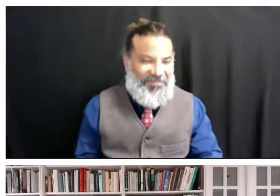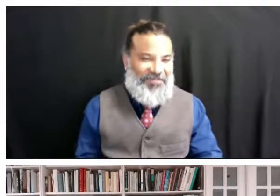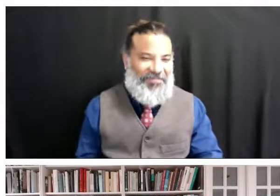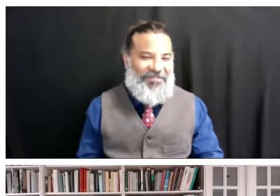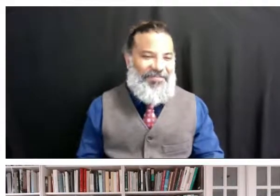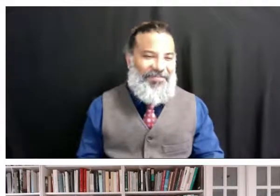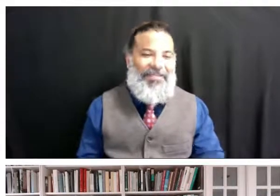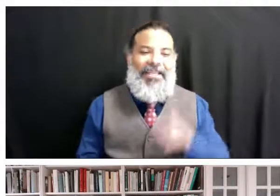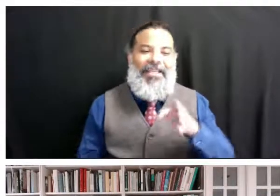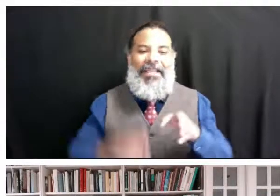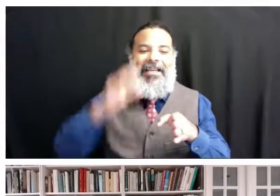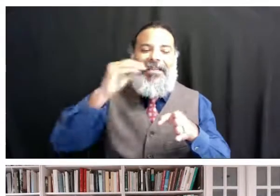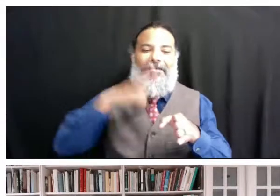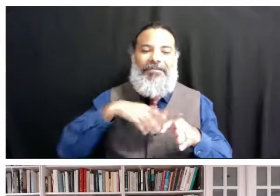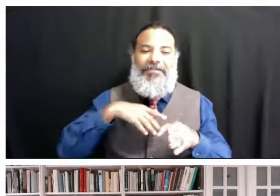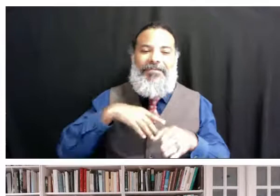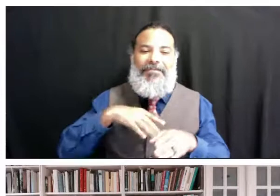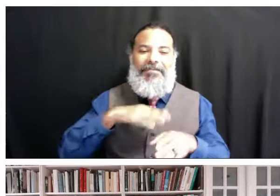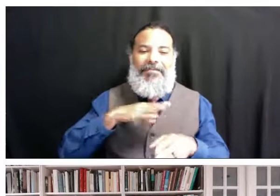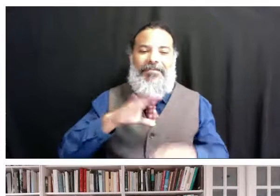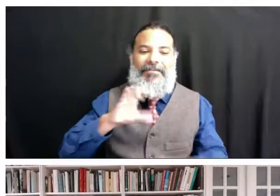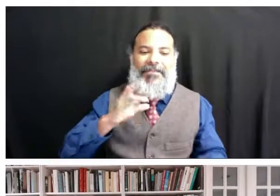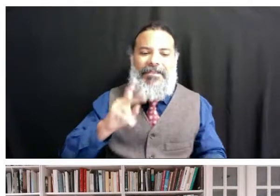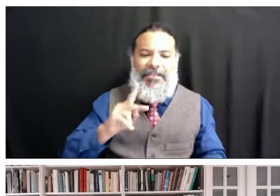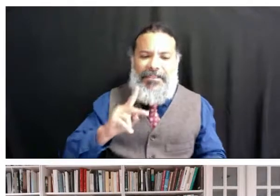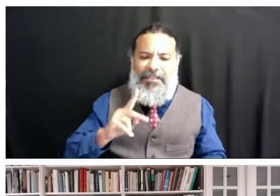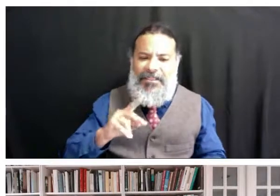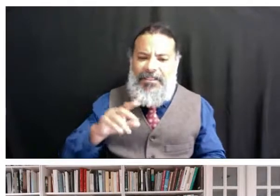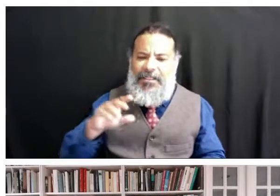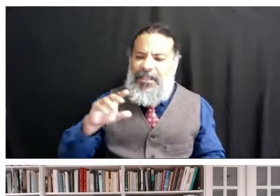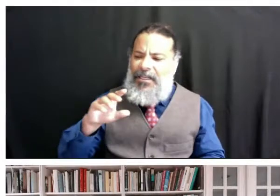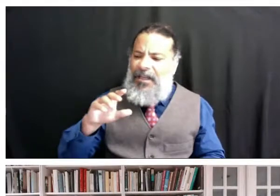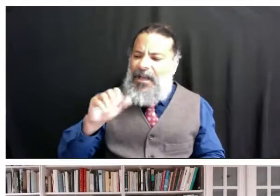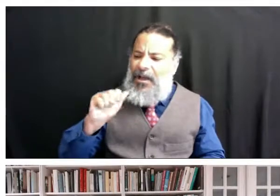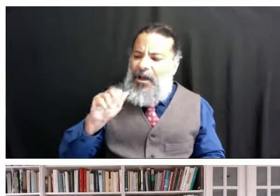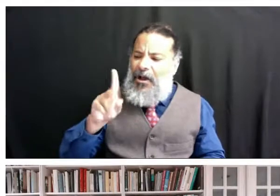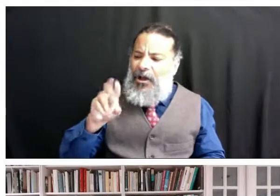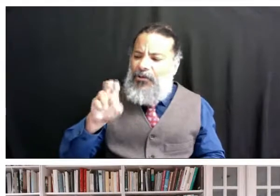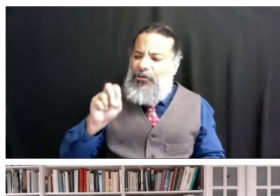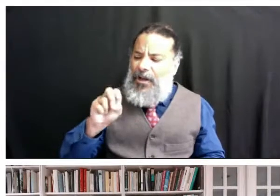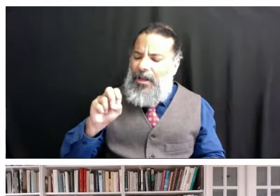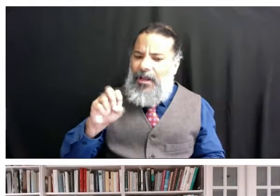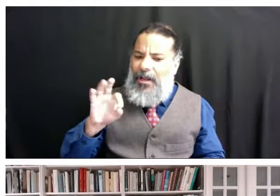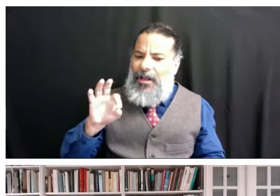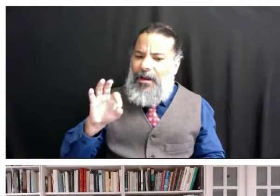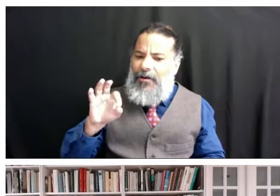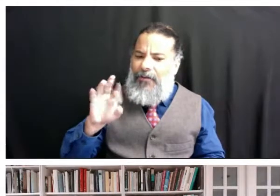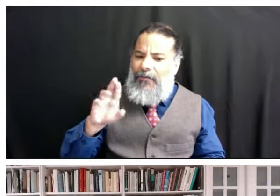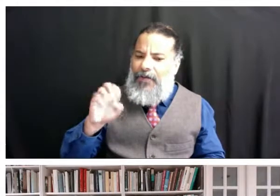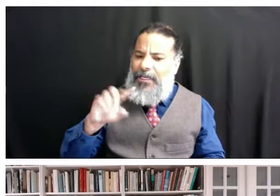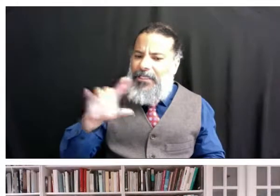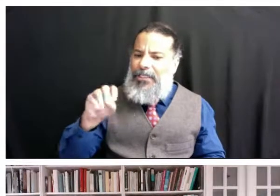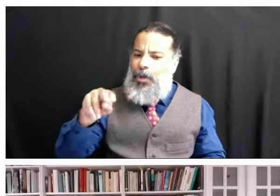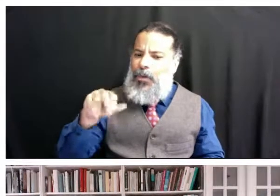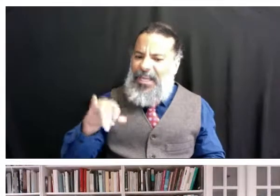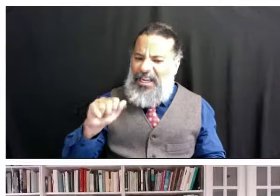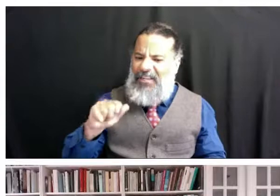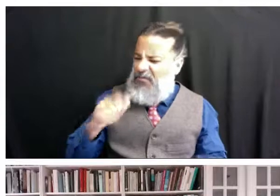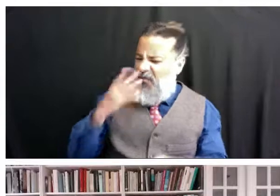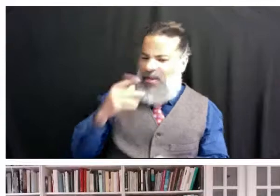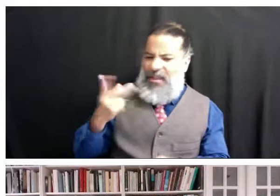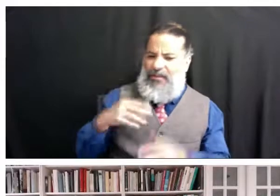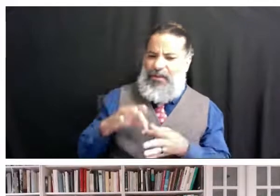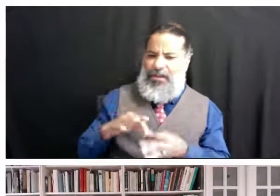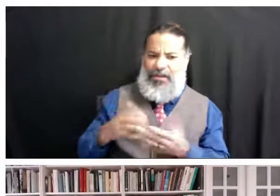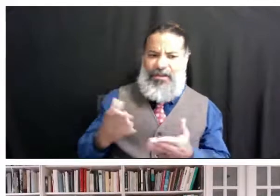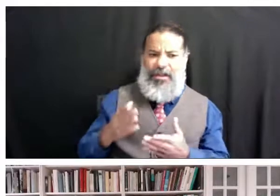I would like to hear a little more about Andre and Frazzoni and why they have a relationship to us here in Baltimore.